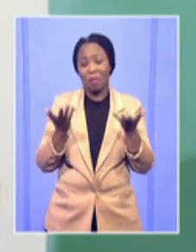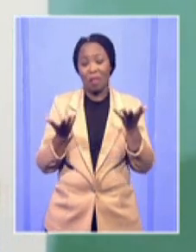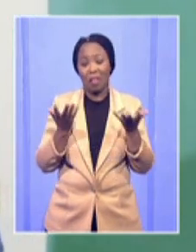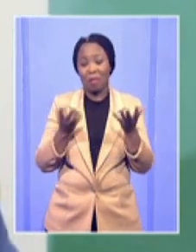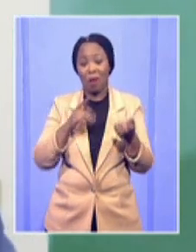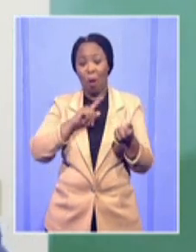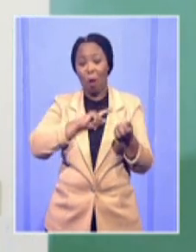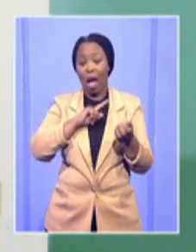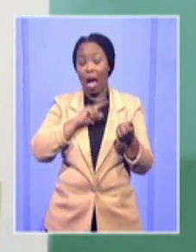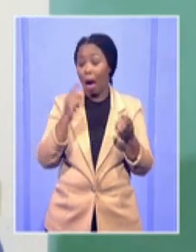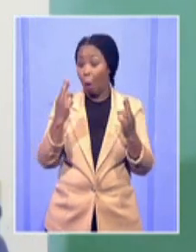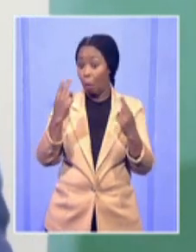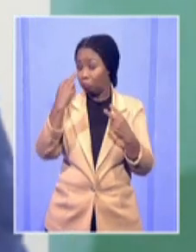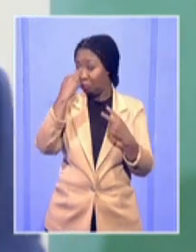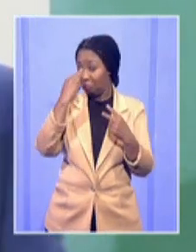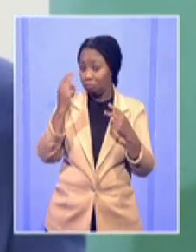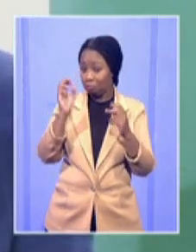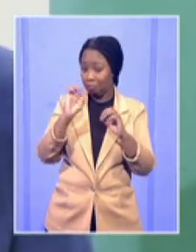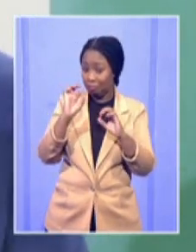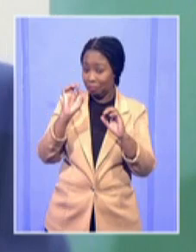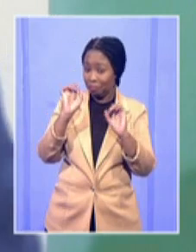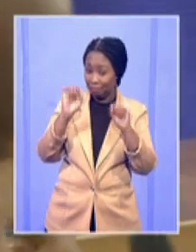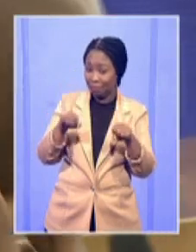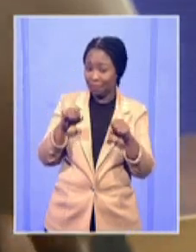hopefully you can see me, but